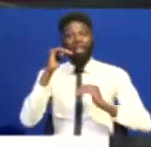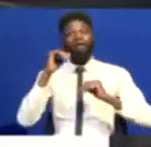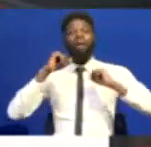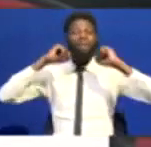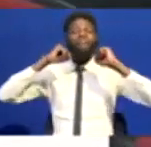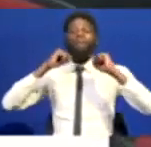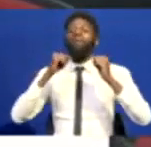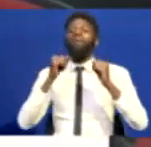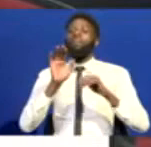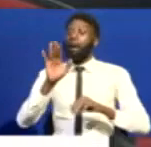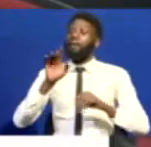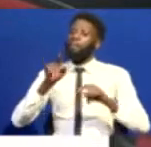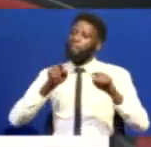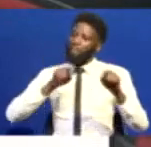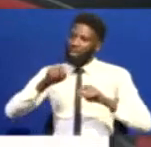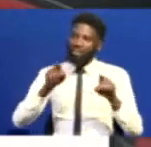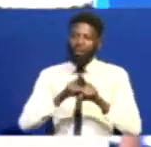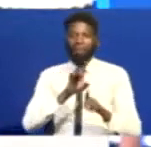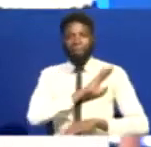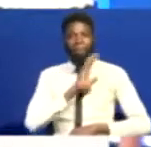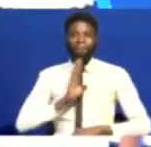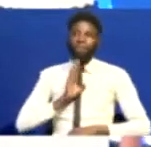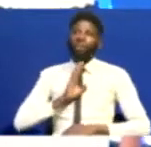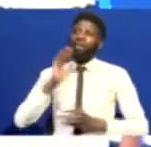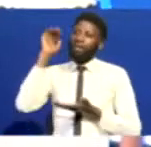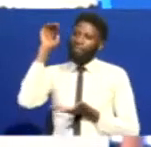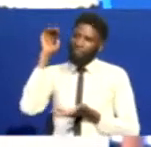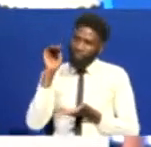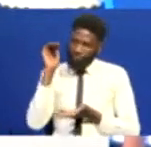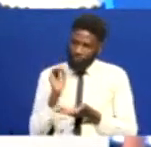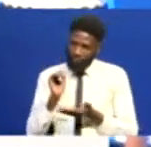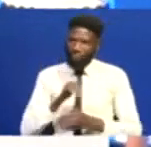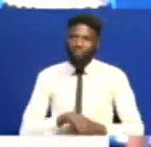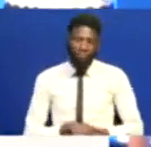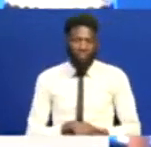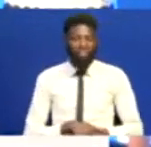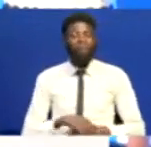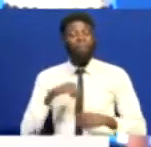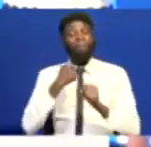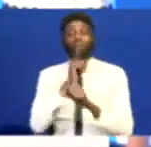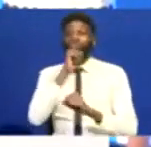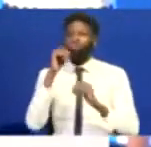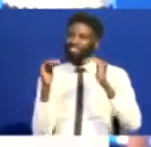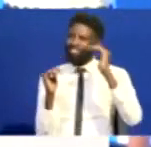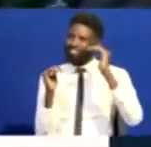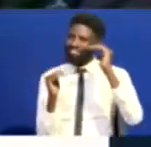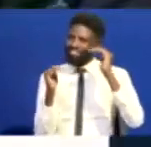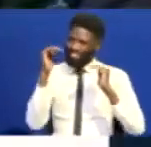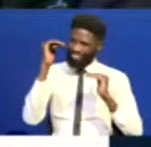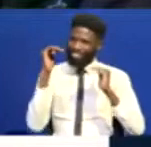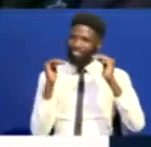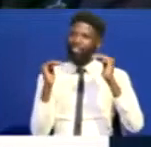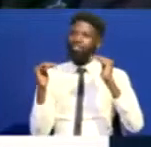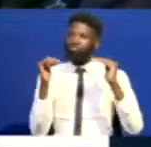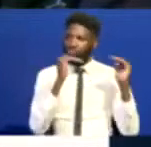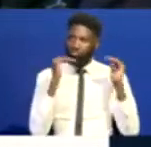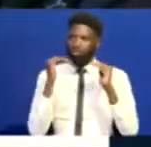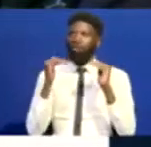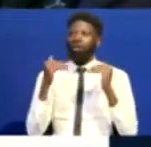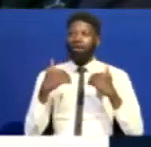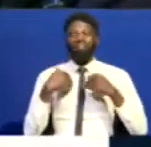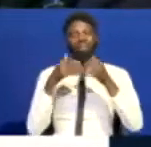has declined year on year. To address the imbalance, the bank has rolled out a leadership